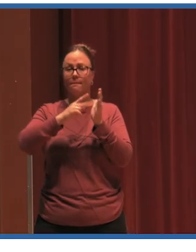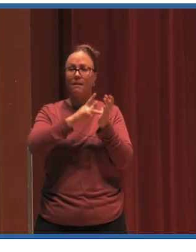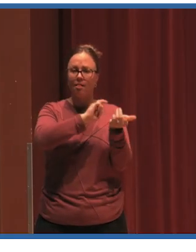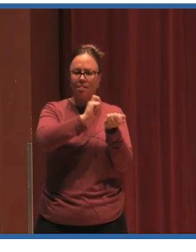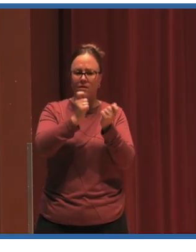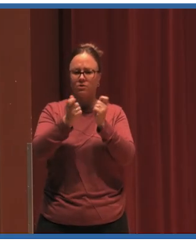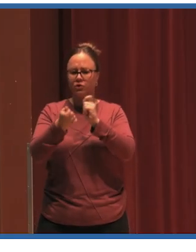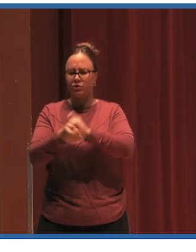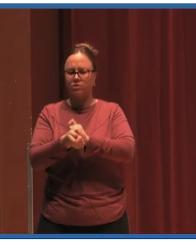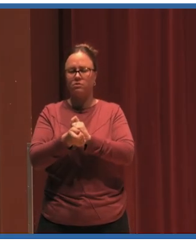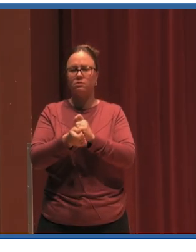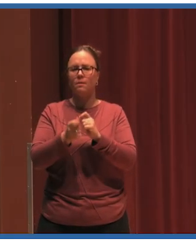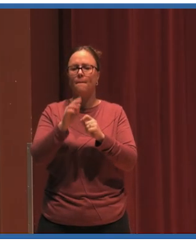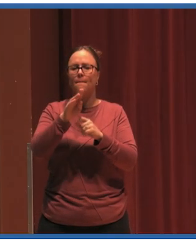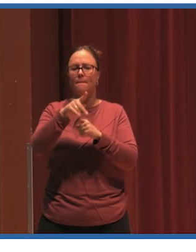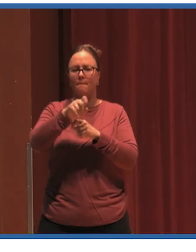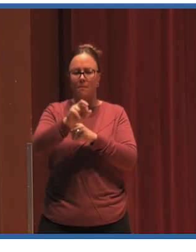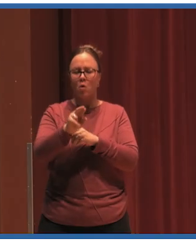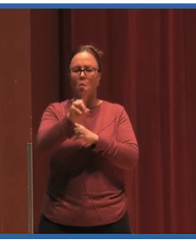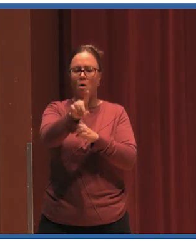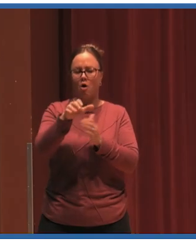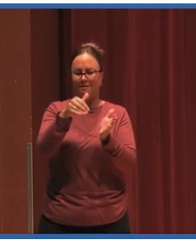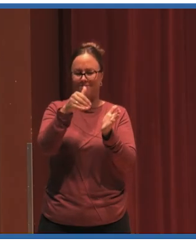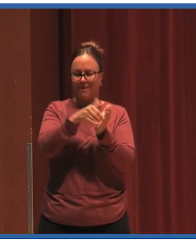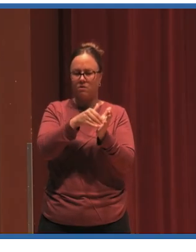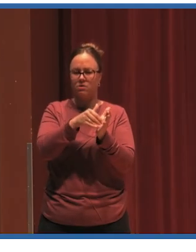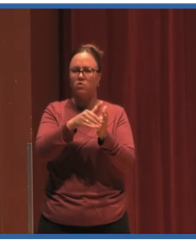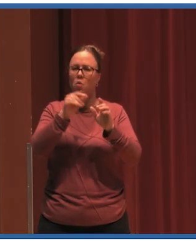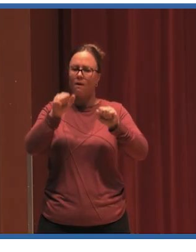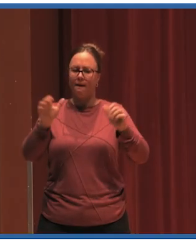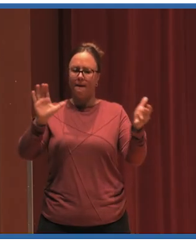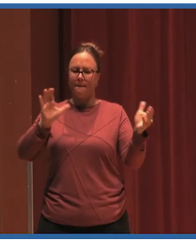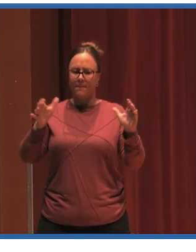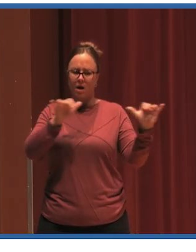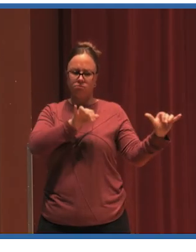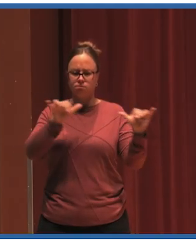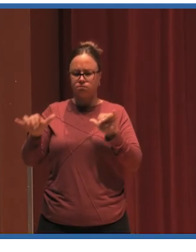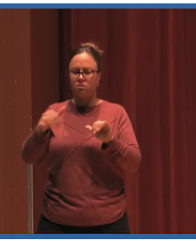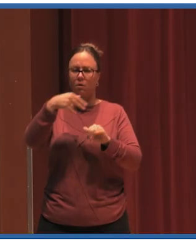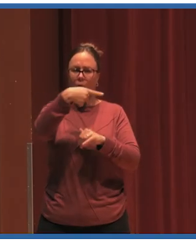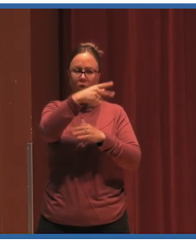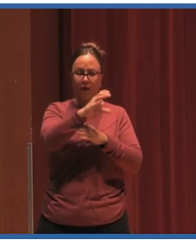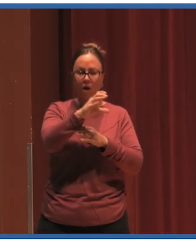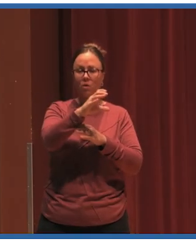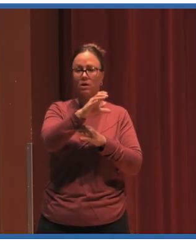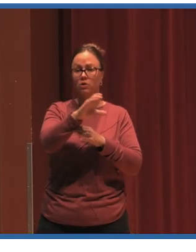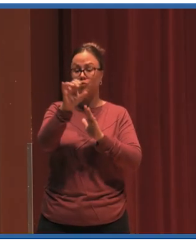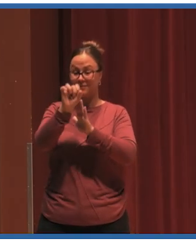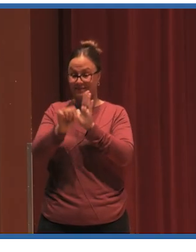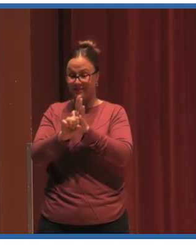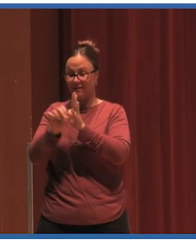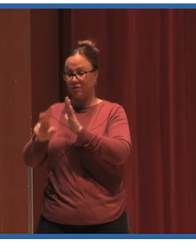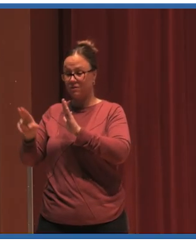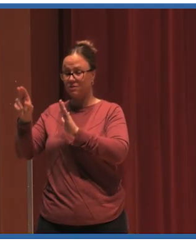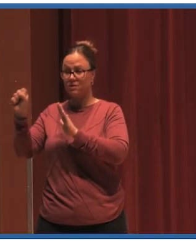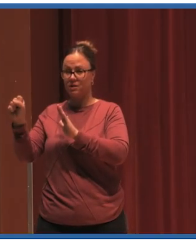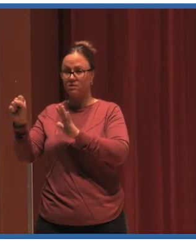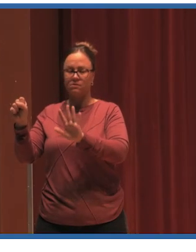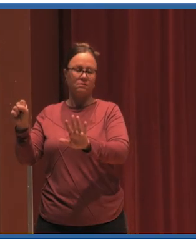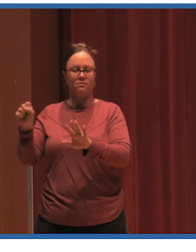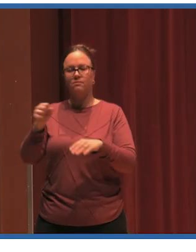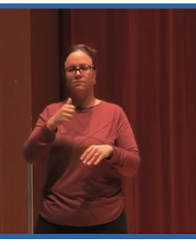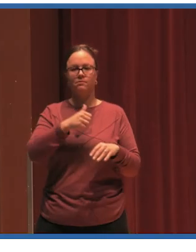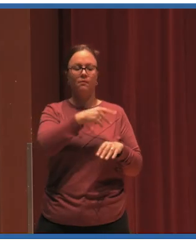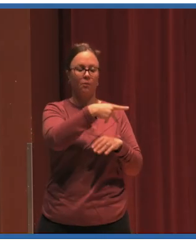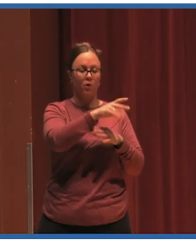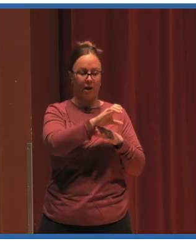per 100,000 population, so we can be comparing apples to apples when we compare Polk County to the state and to the United States, or I'm sorry, Polk County